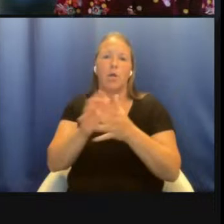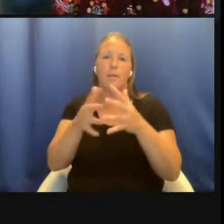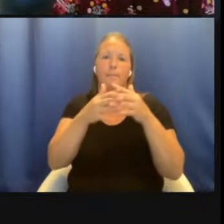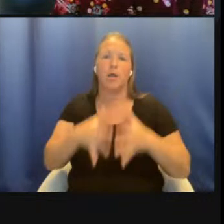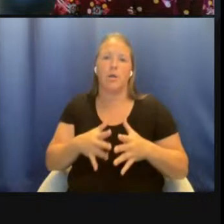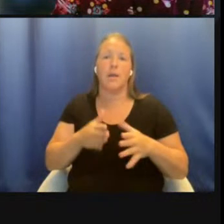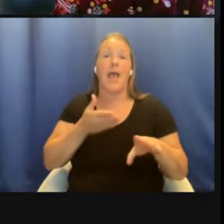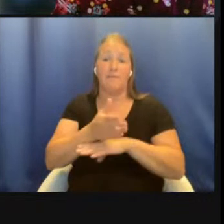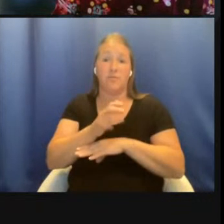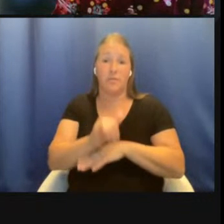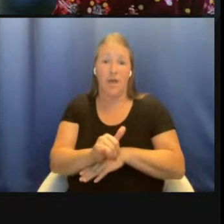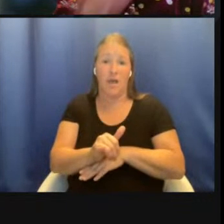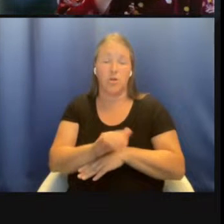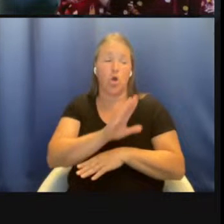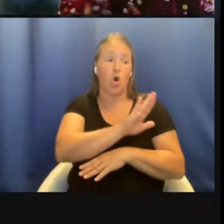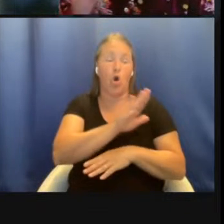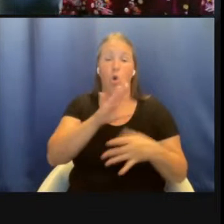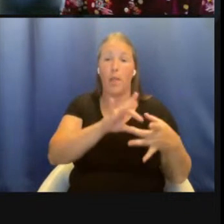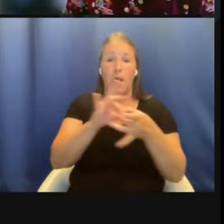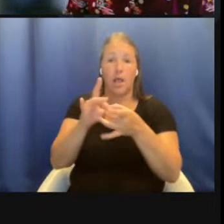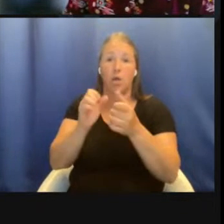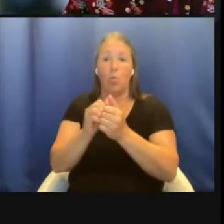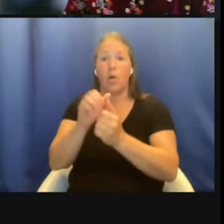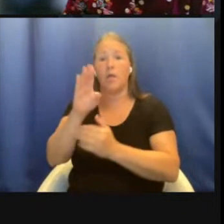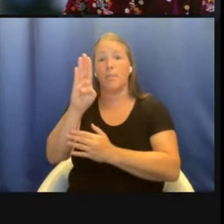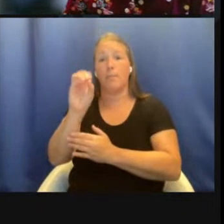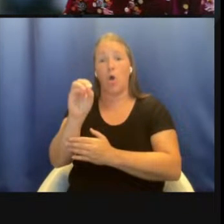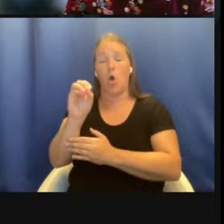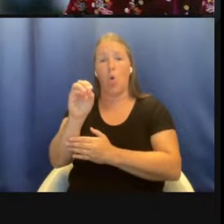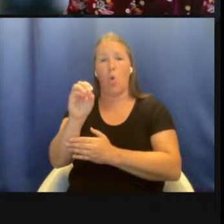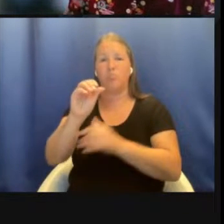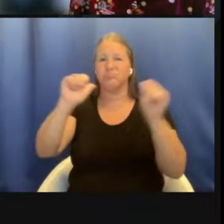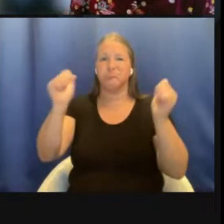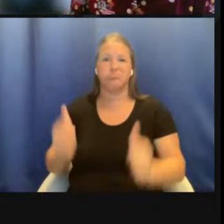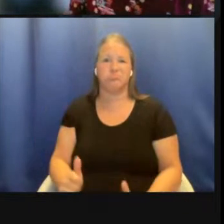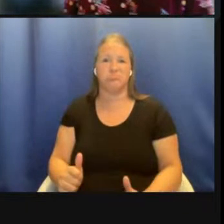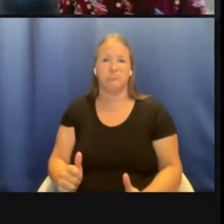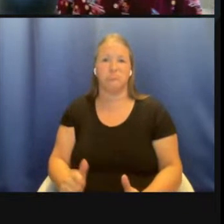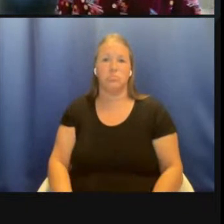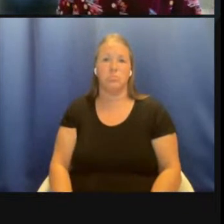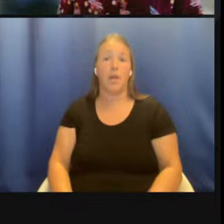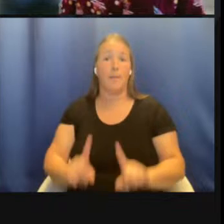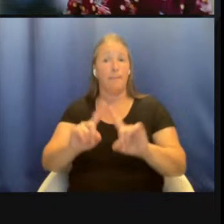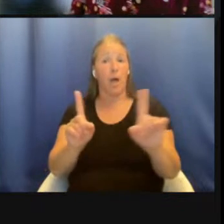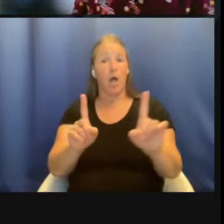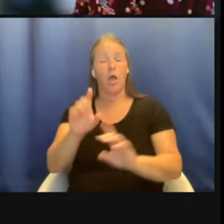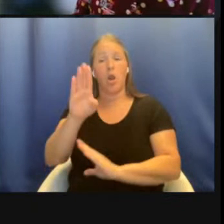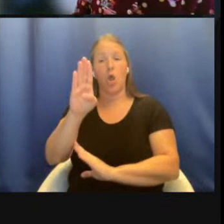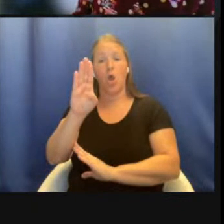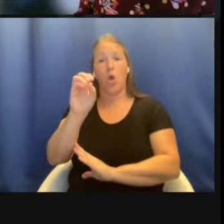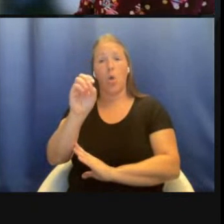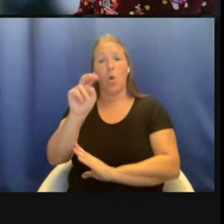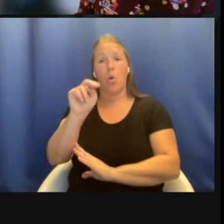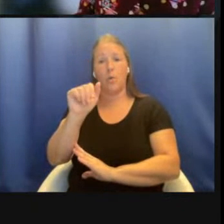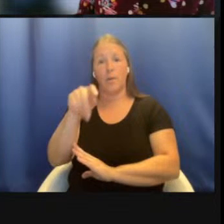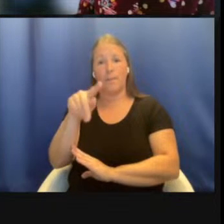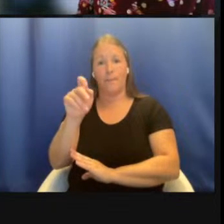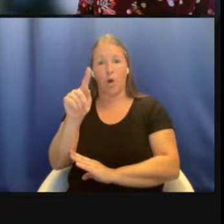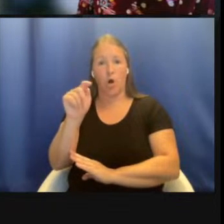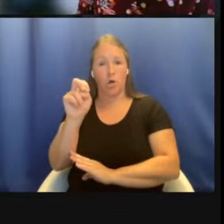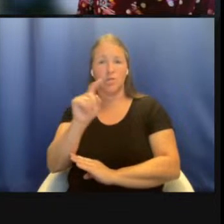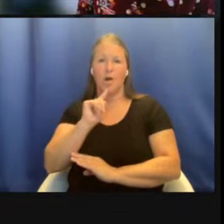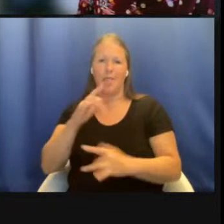this. And yet the Bonapartes are thrilled. Madame Mère, the former Emperor Napoleon's